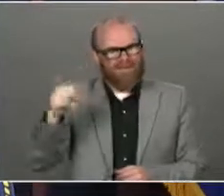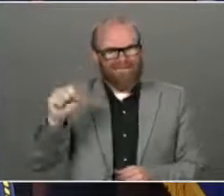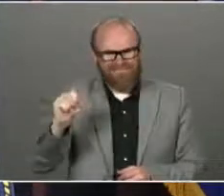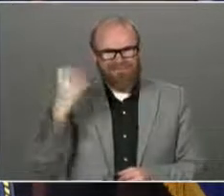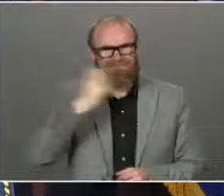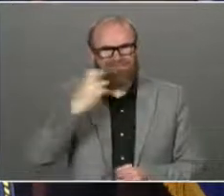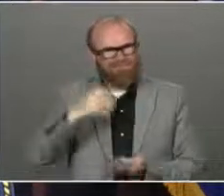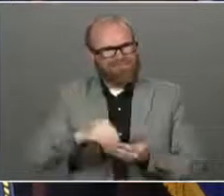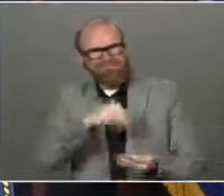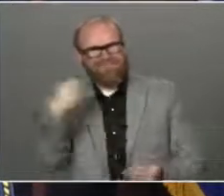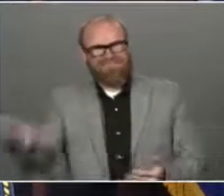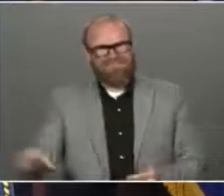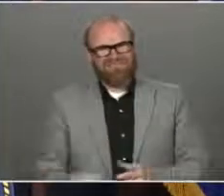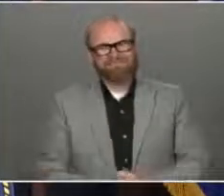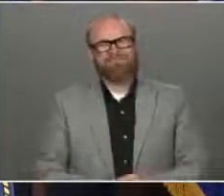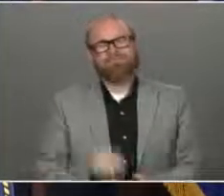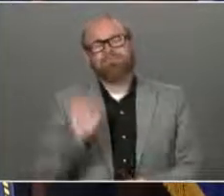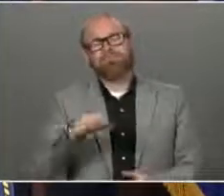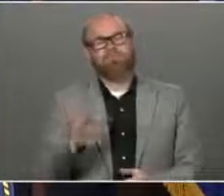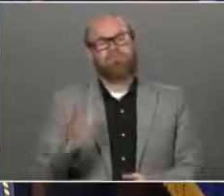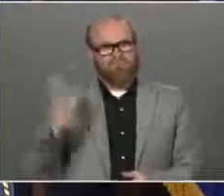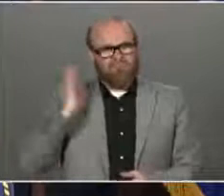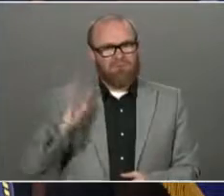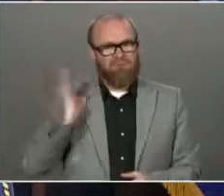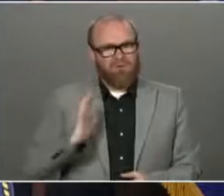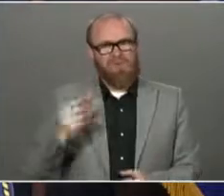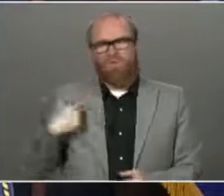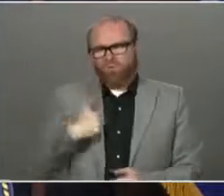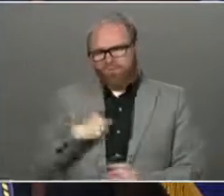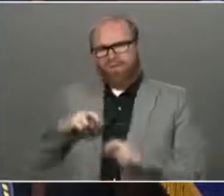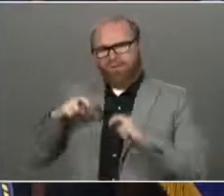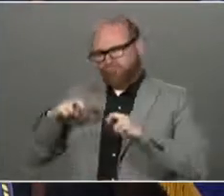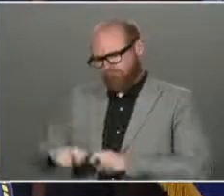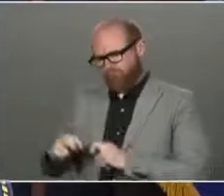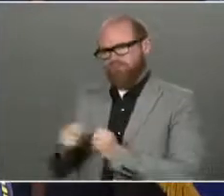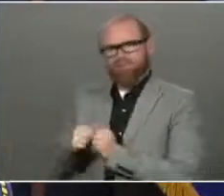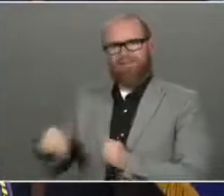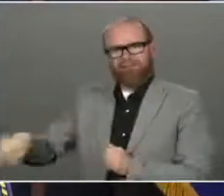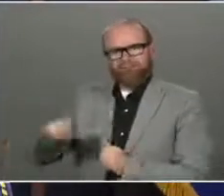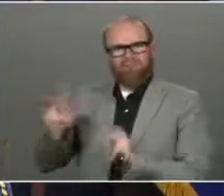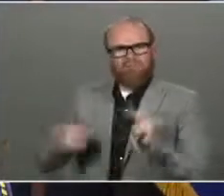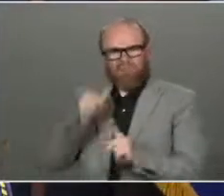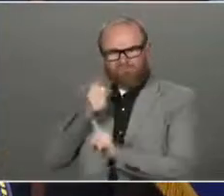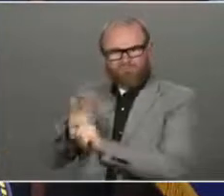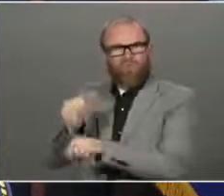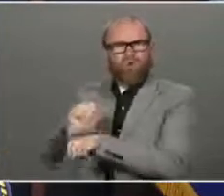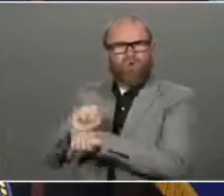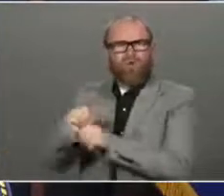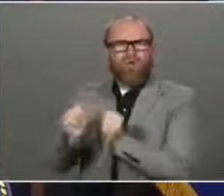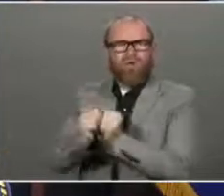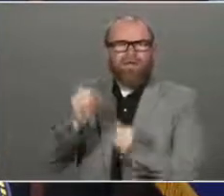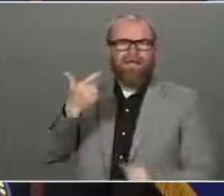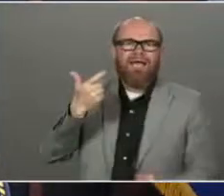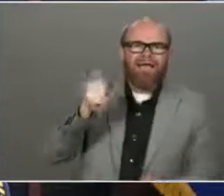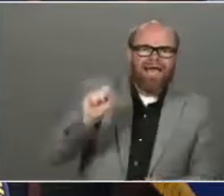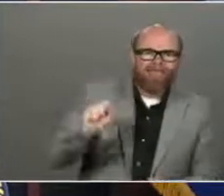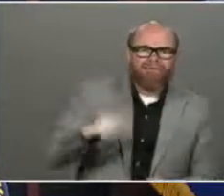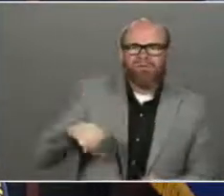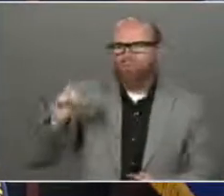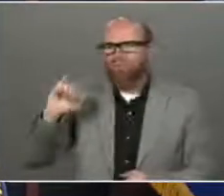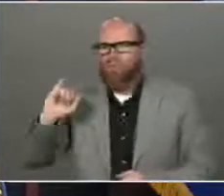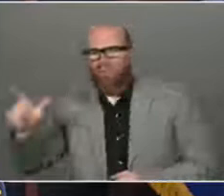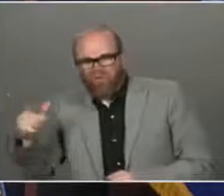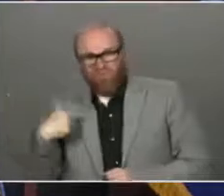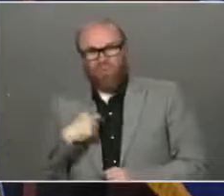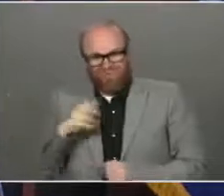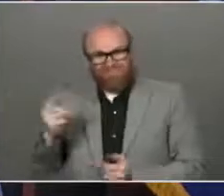mentioned before, we sat down, we've met with the petroleum industry in the state, we've met with legislators, we've put